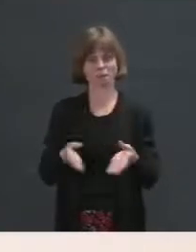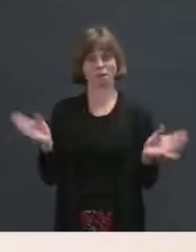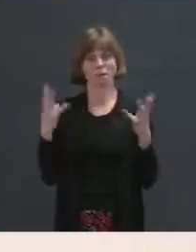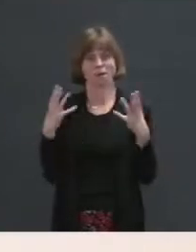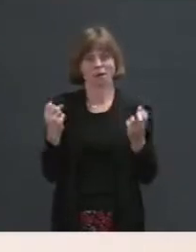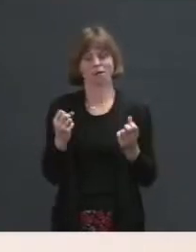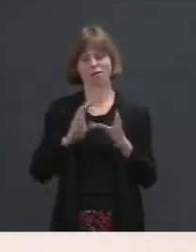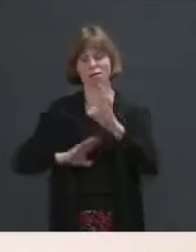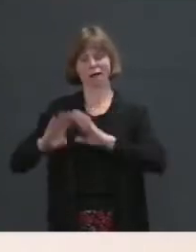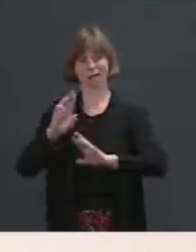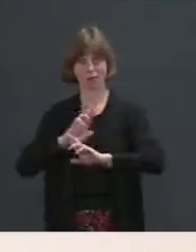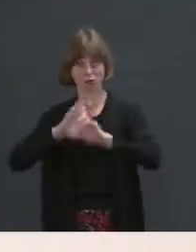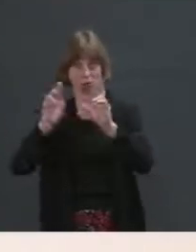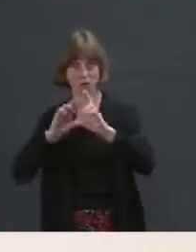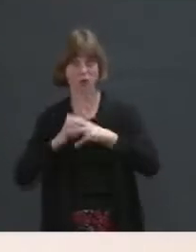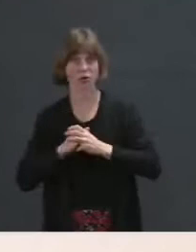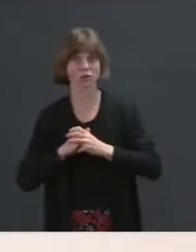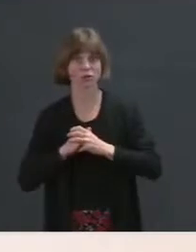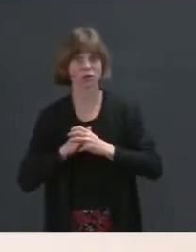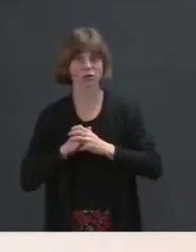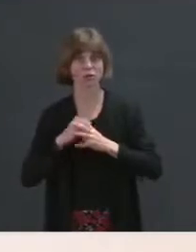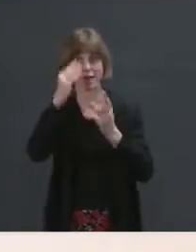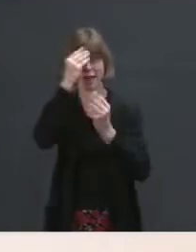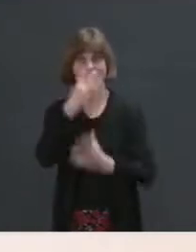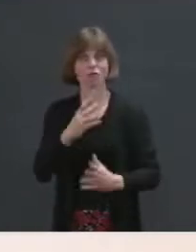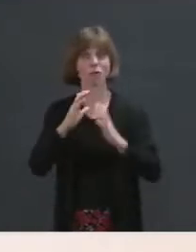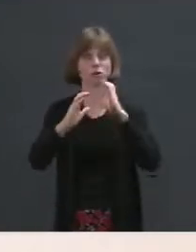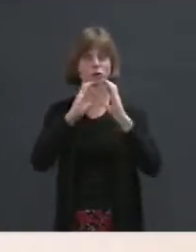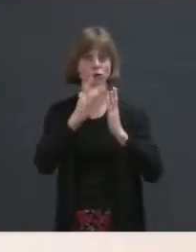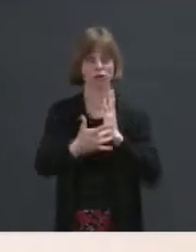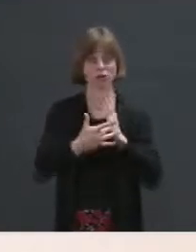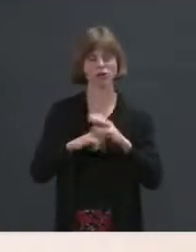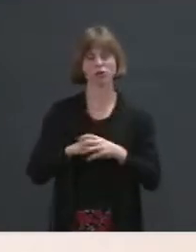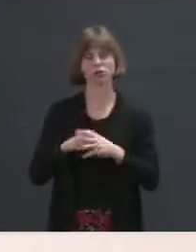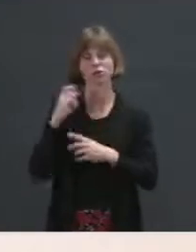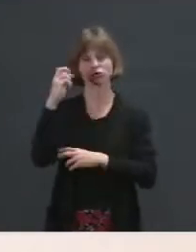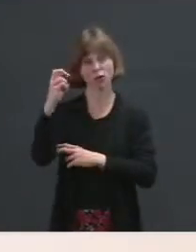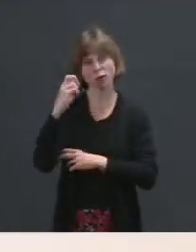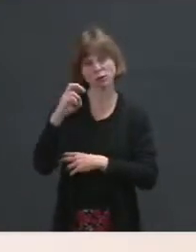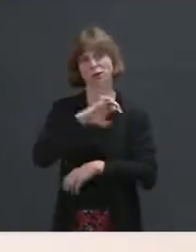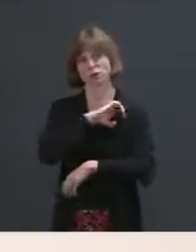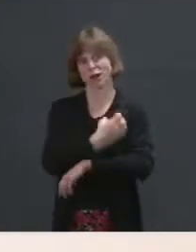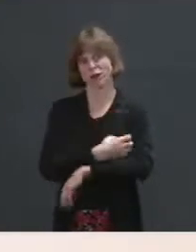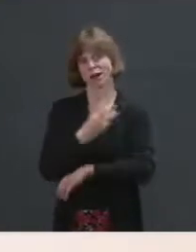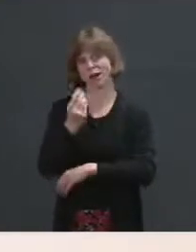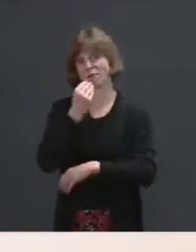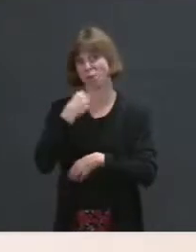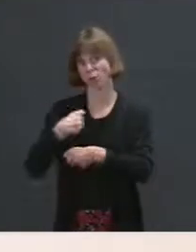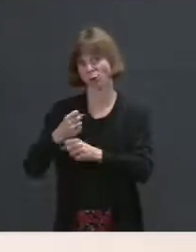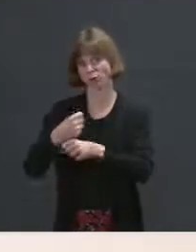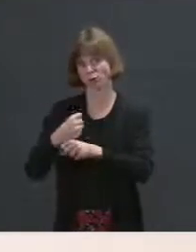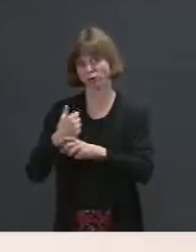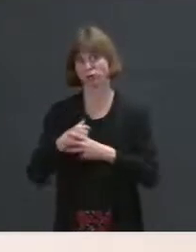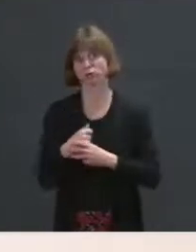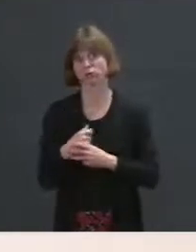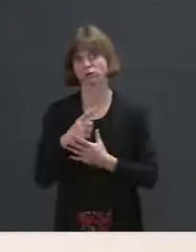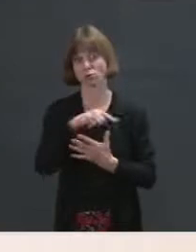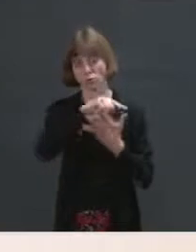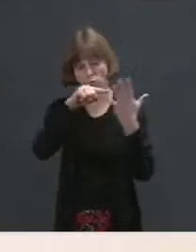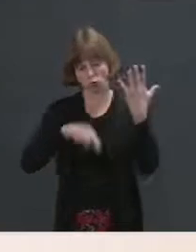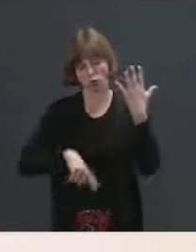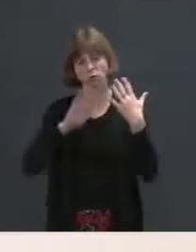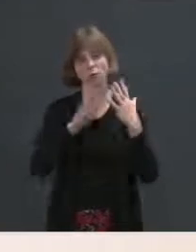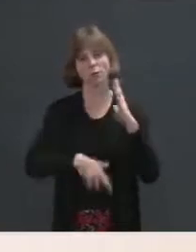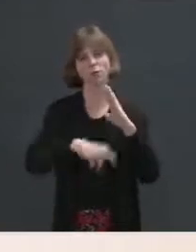preparedness, information and communications technology, transportation, energy, and food production. These sectoral reviews will be